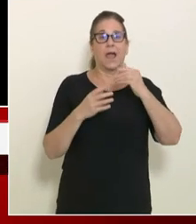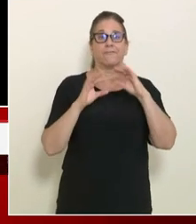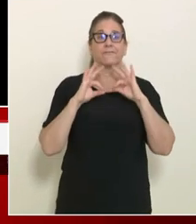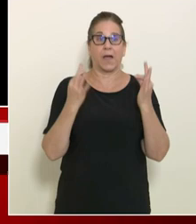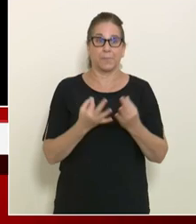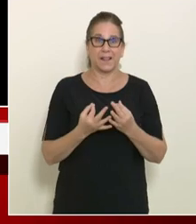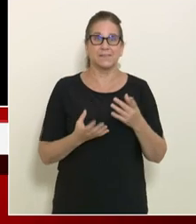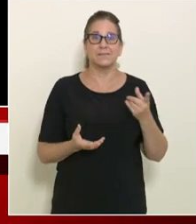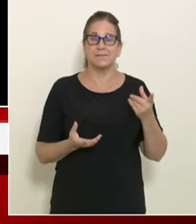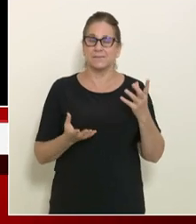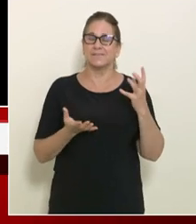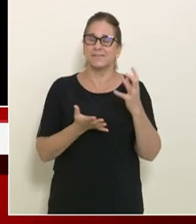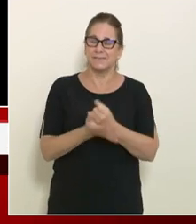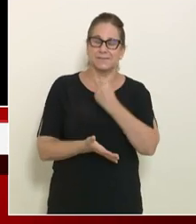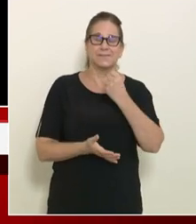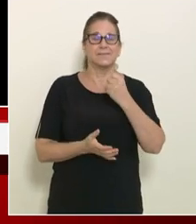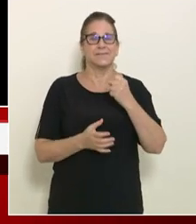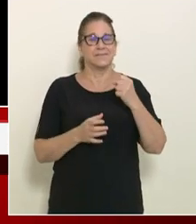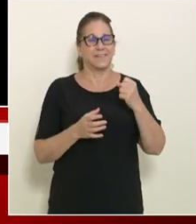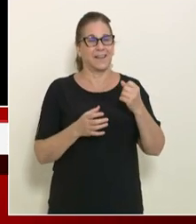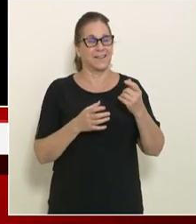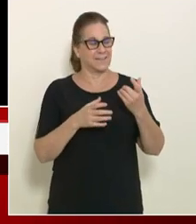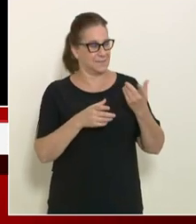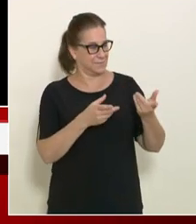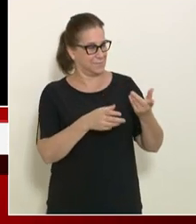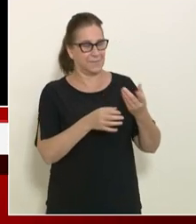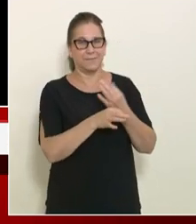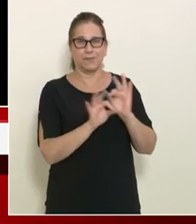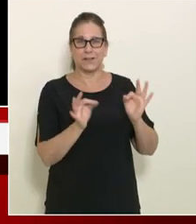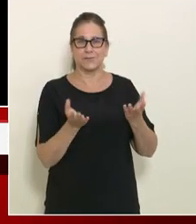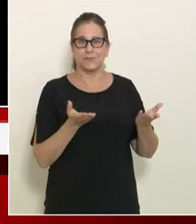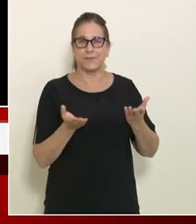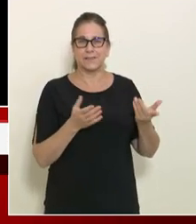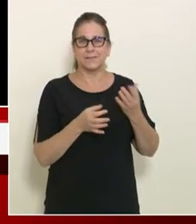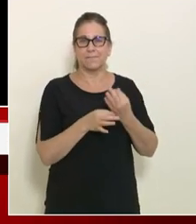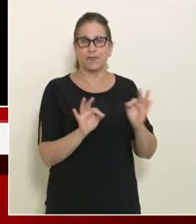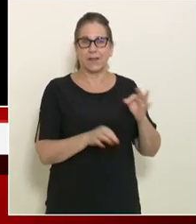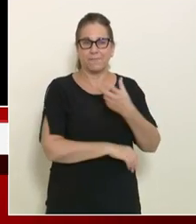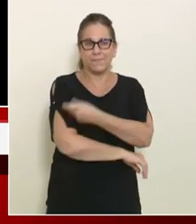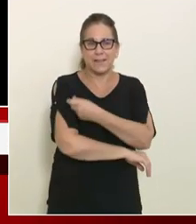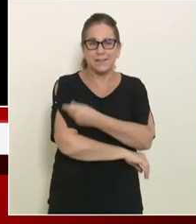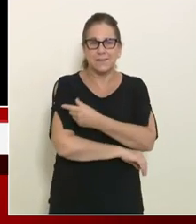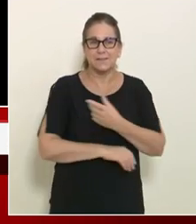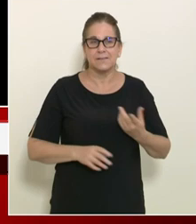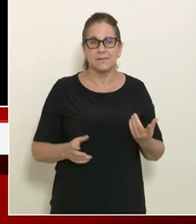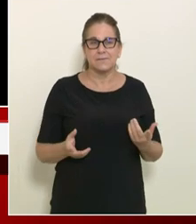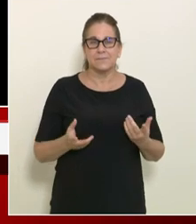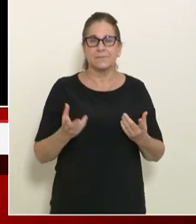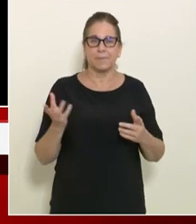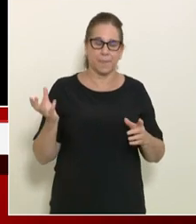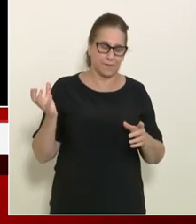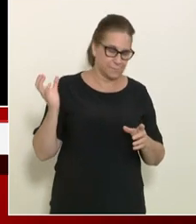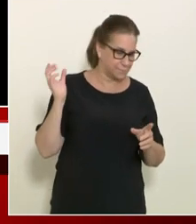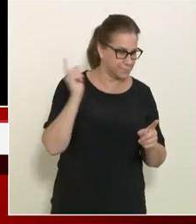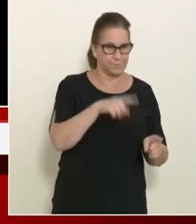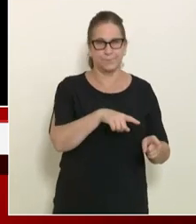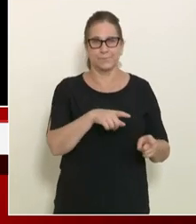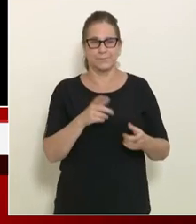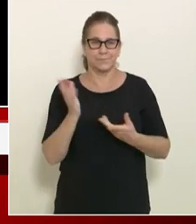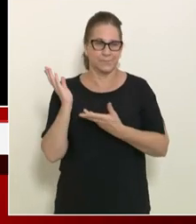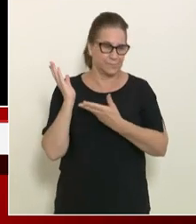have been made available for families to get back on track with childhood immunizations and to stay on track with